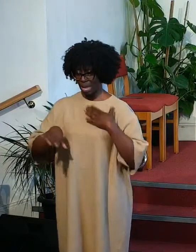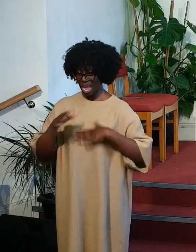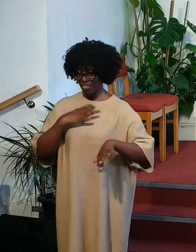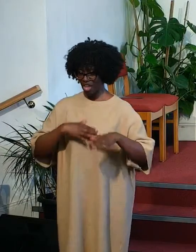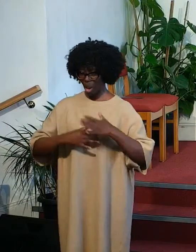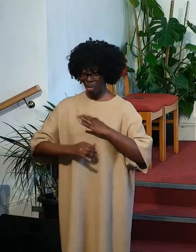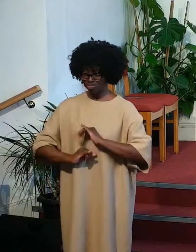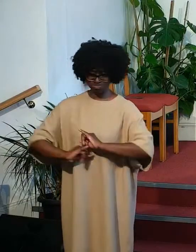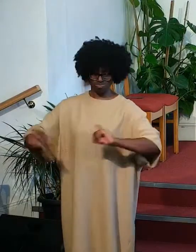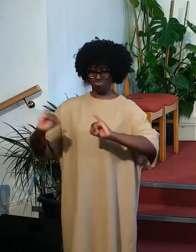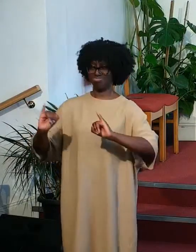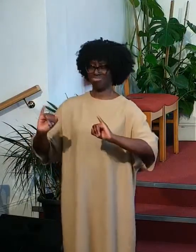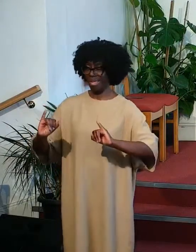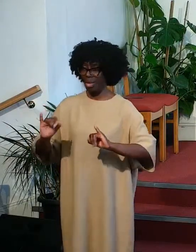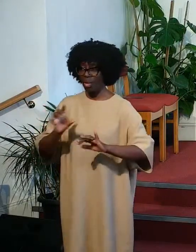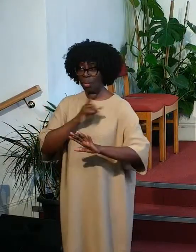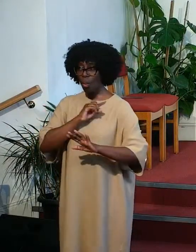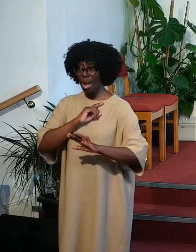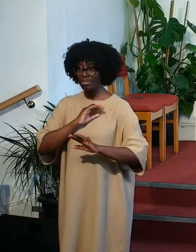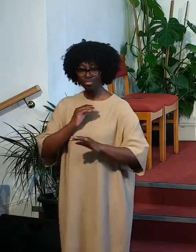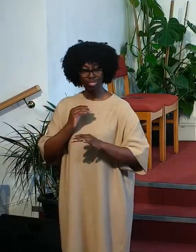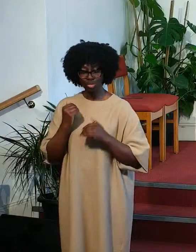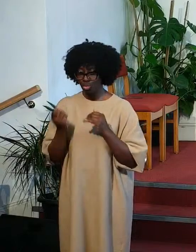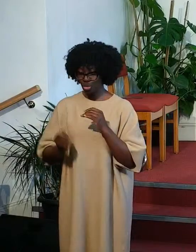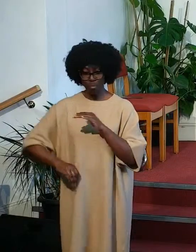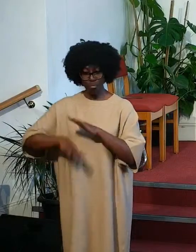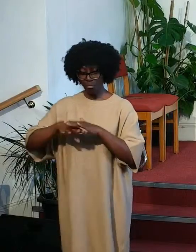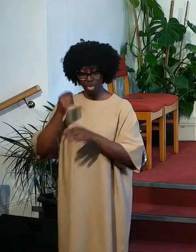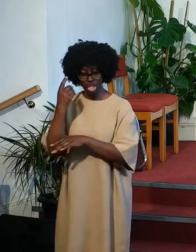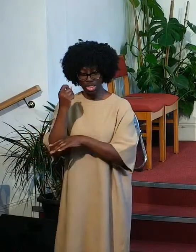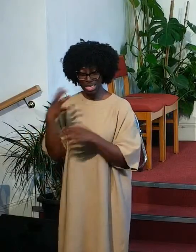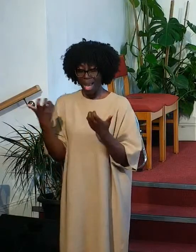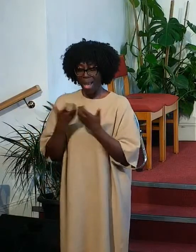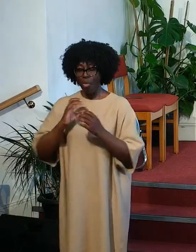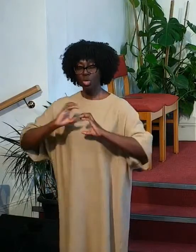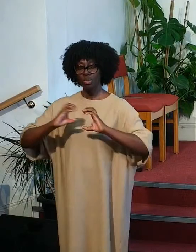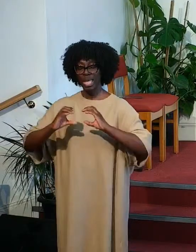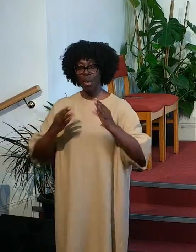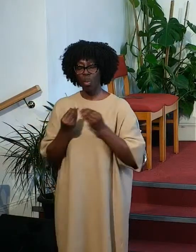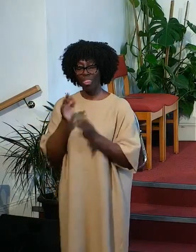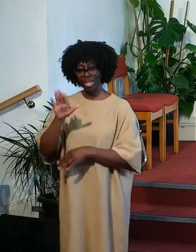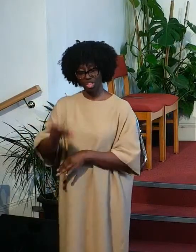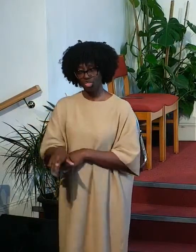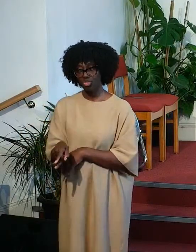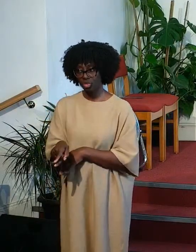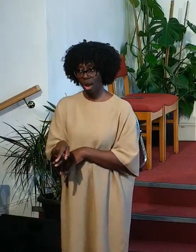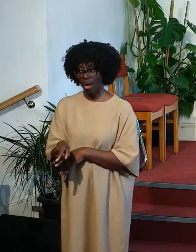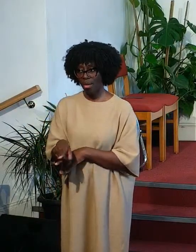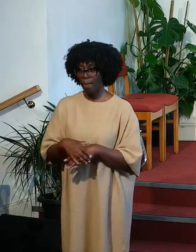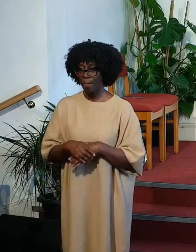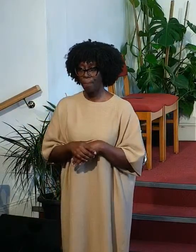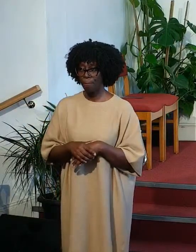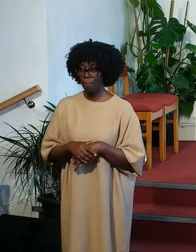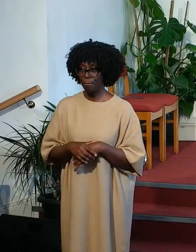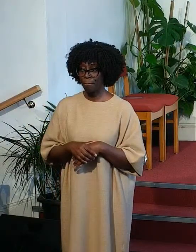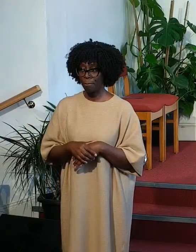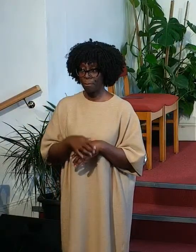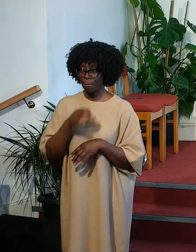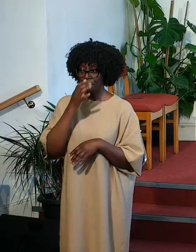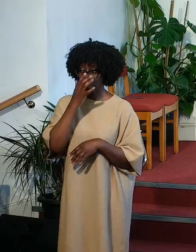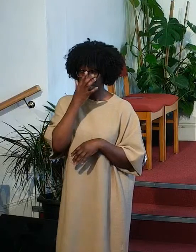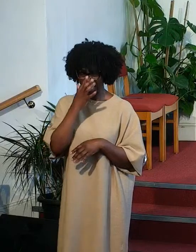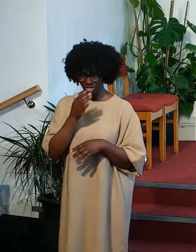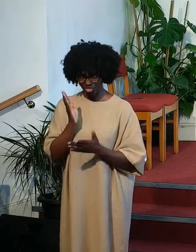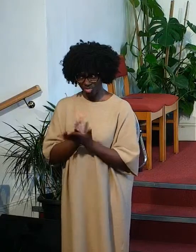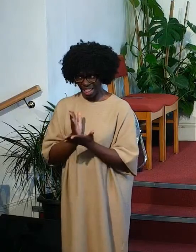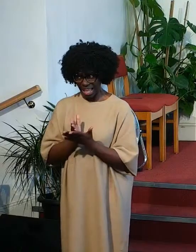no control in their behavior until they really understand and are ready to process. Nothing to do with whether this child is